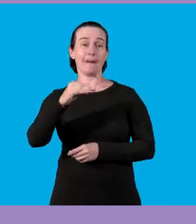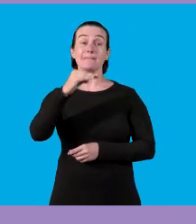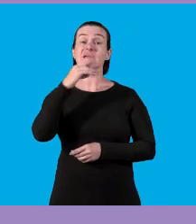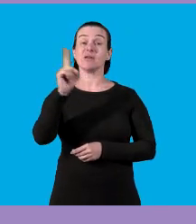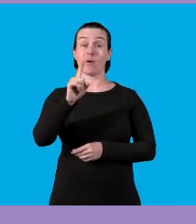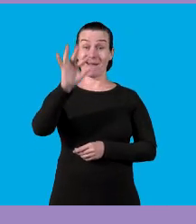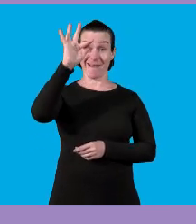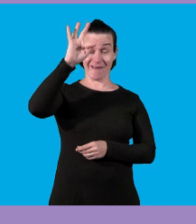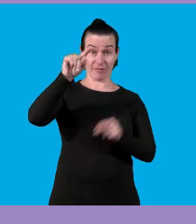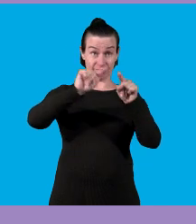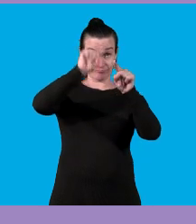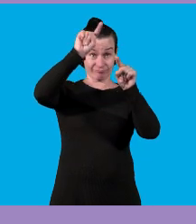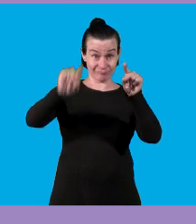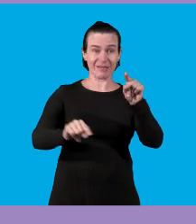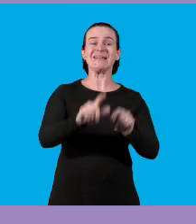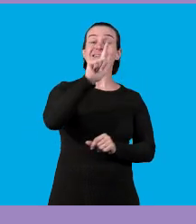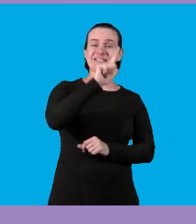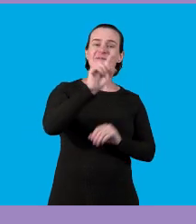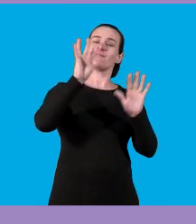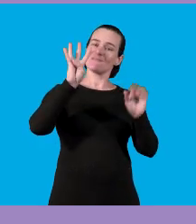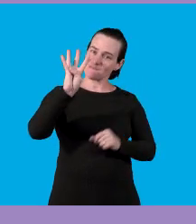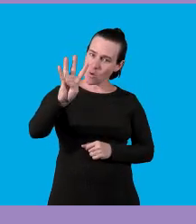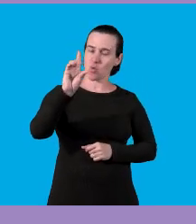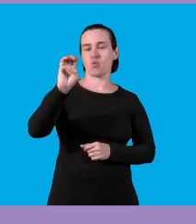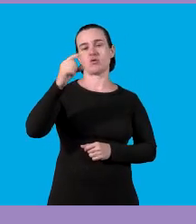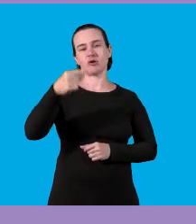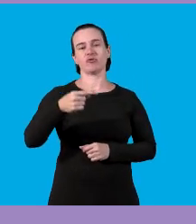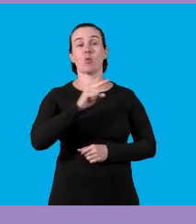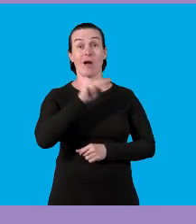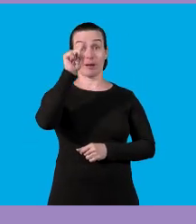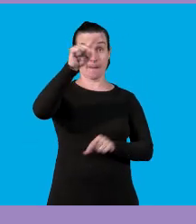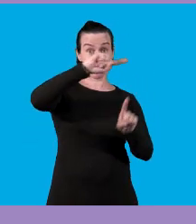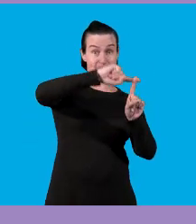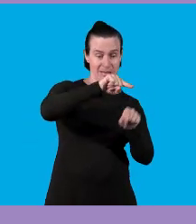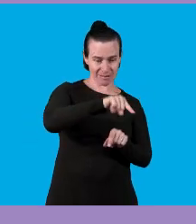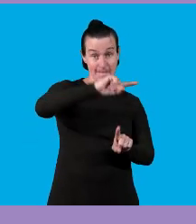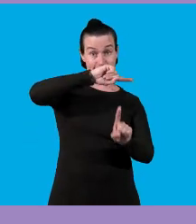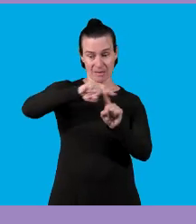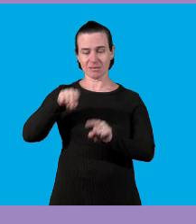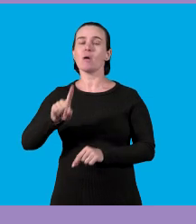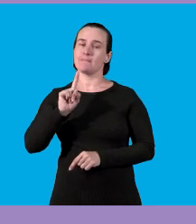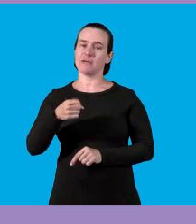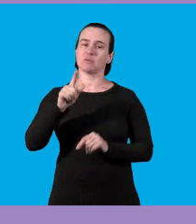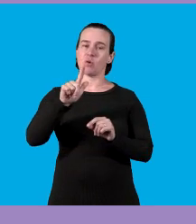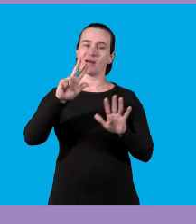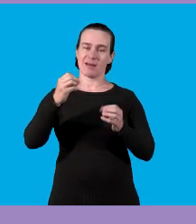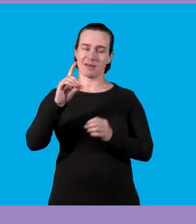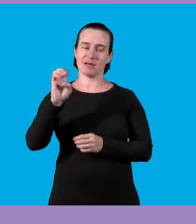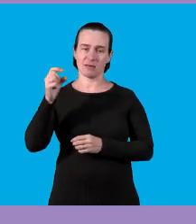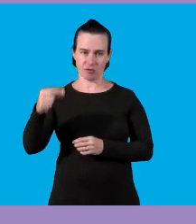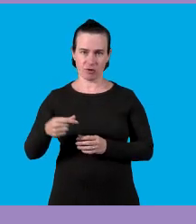a triangle, then I get 74 degrees for that angle there. Therefore, that means that